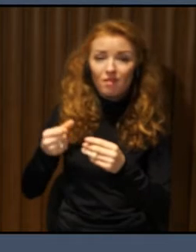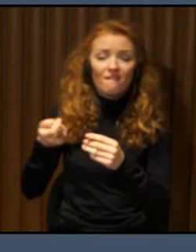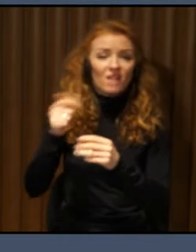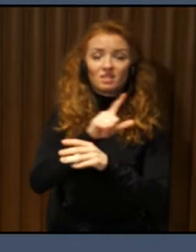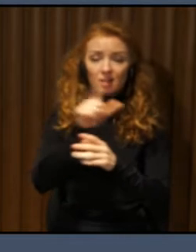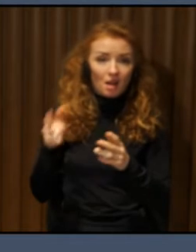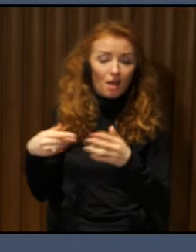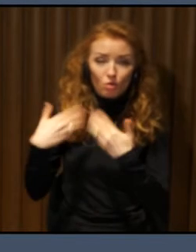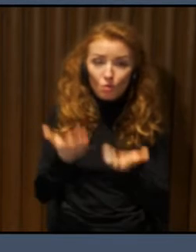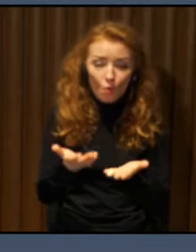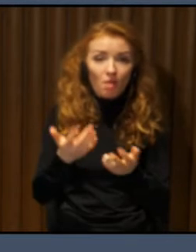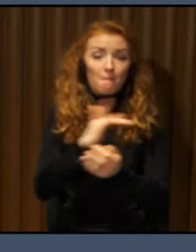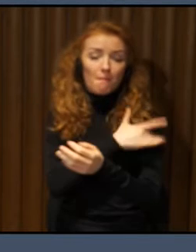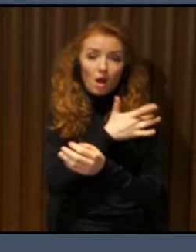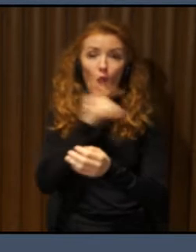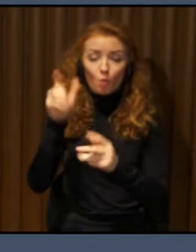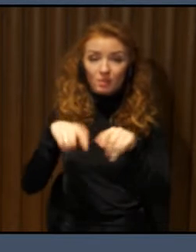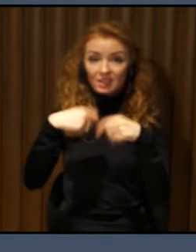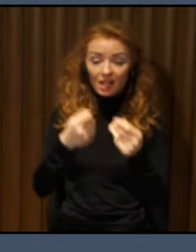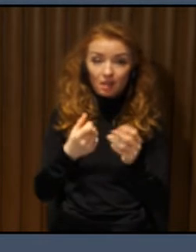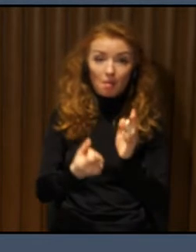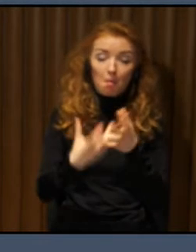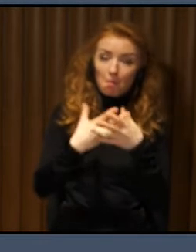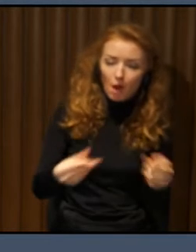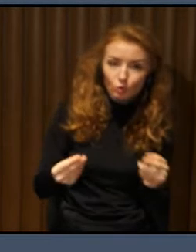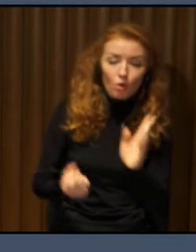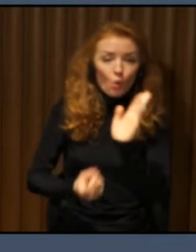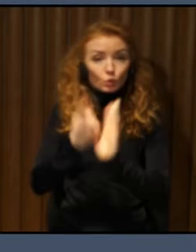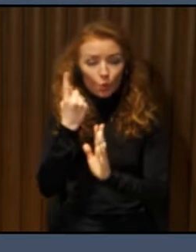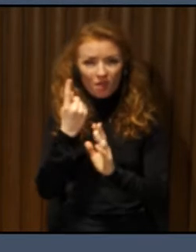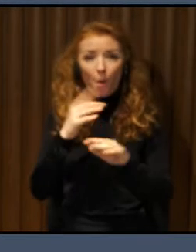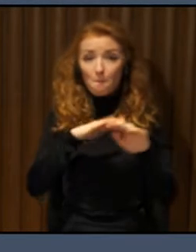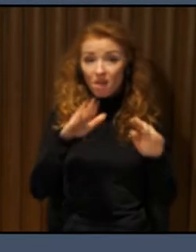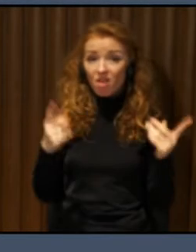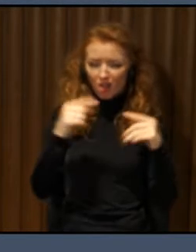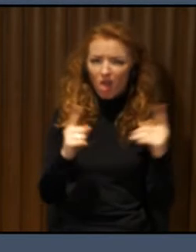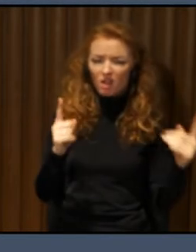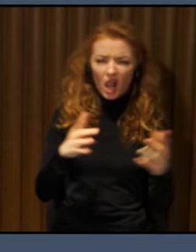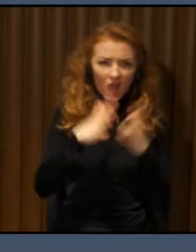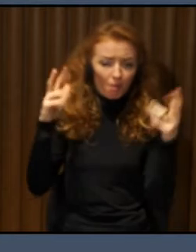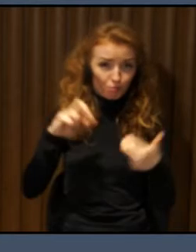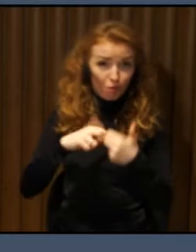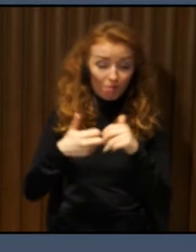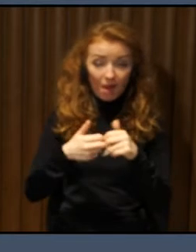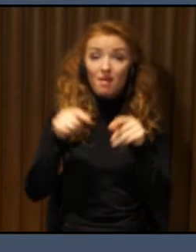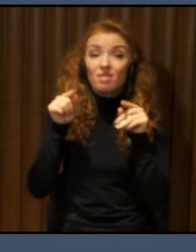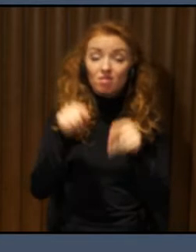been exacerbated over the past couple of years. And so some key issues that this kind of has led to in our